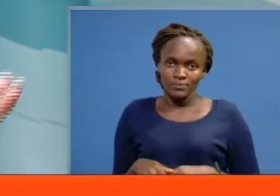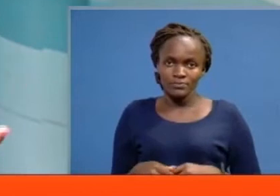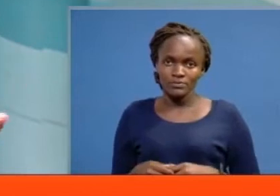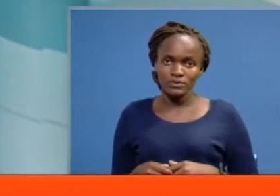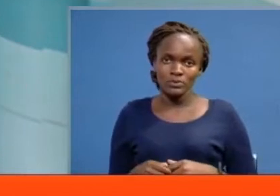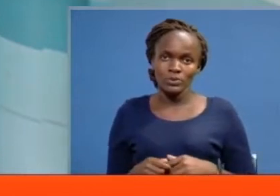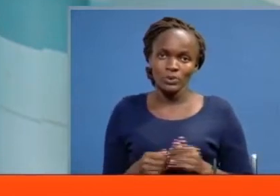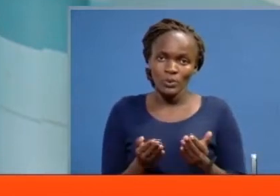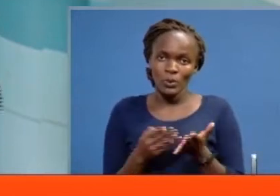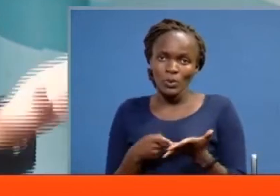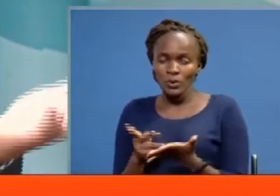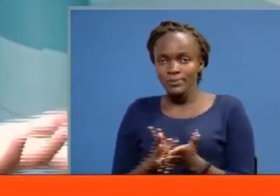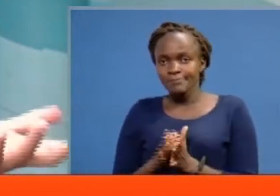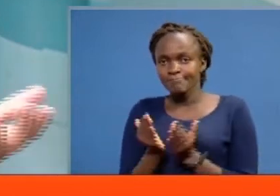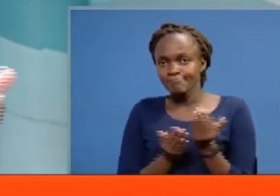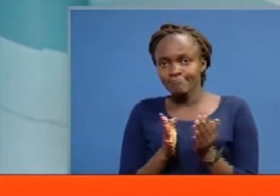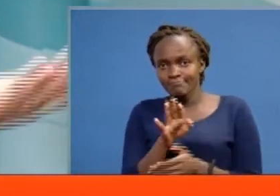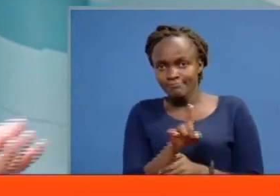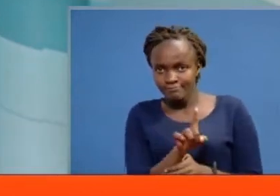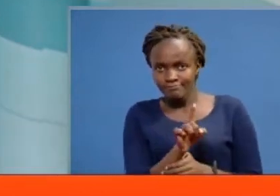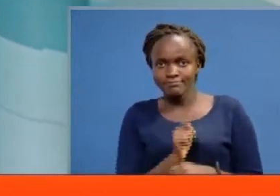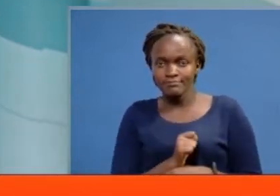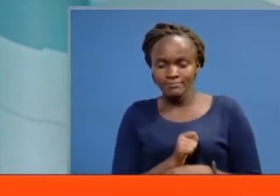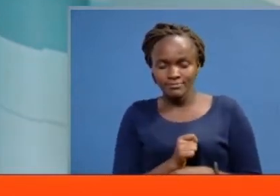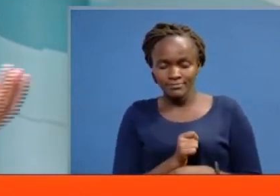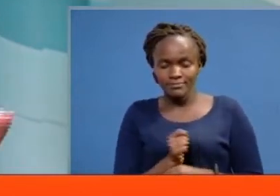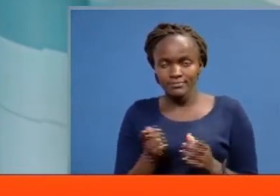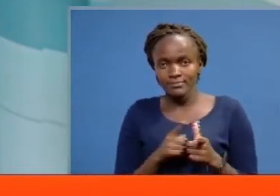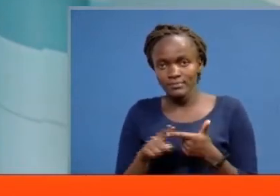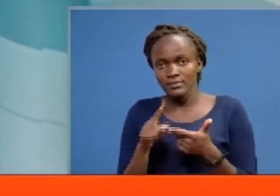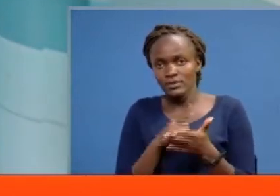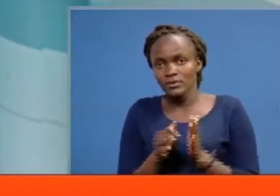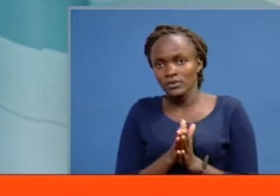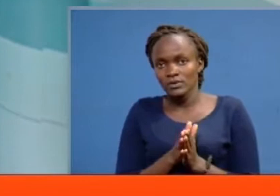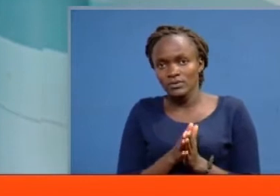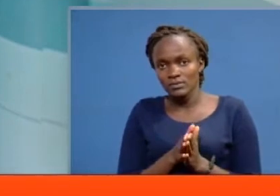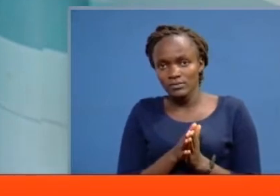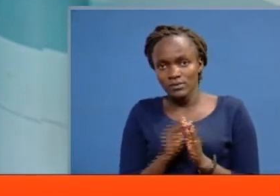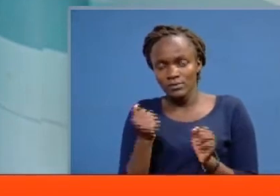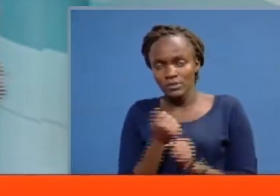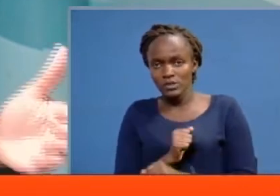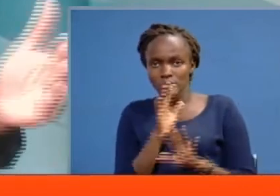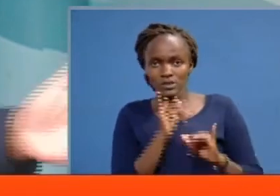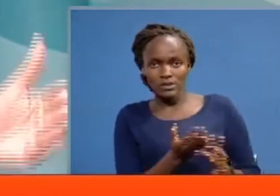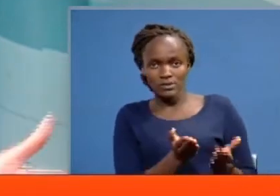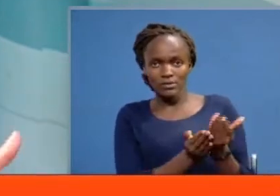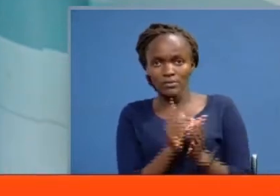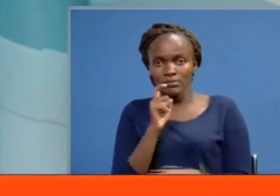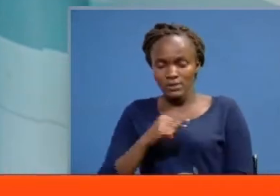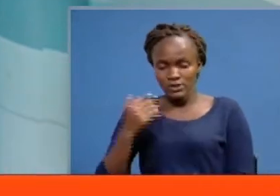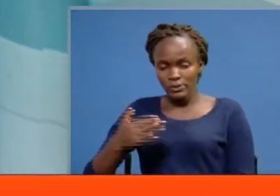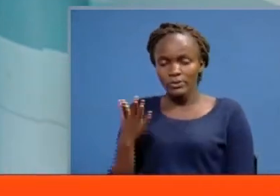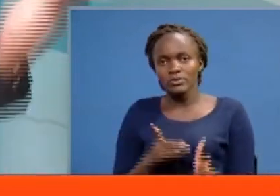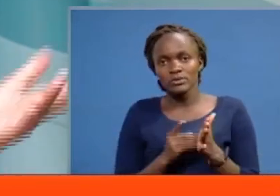your services. So if you can't sell your service to the business, then there's no point of the business keeping you. So you have to keep improving yourself